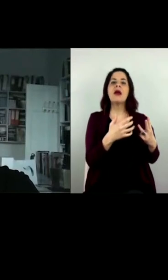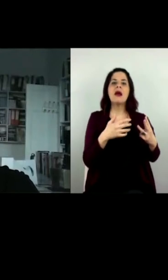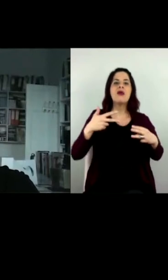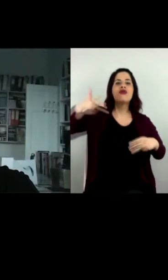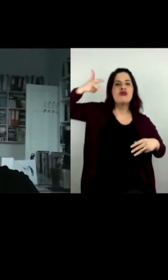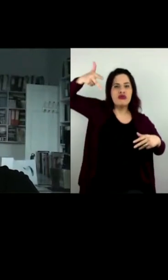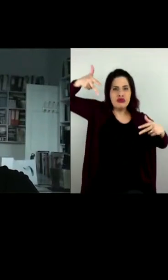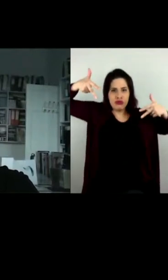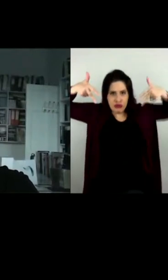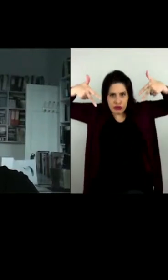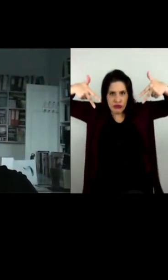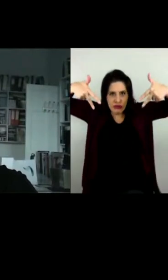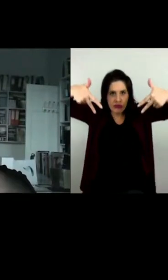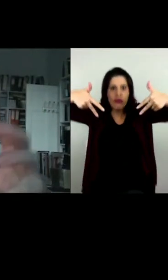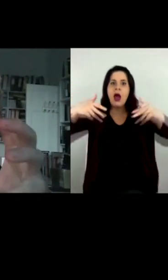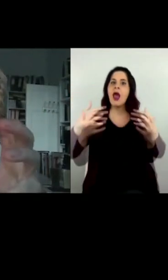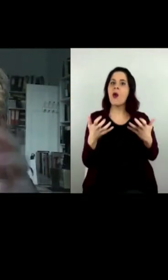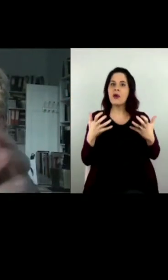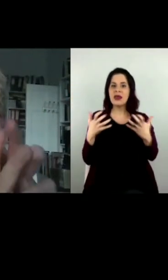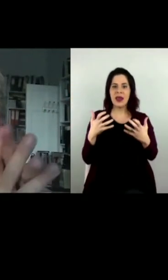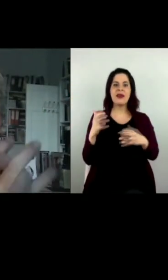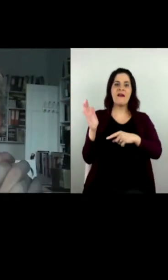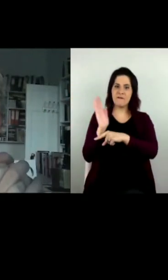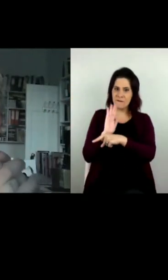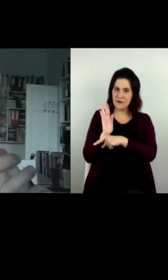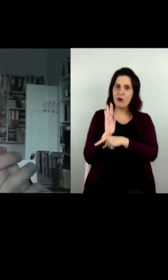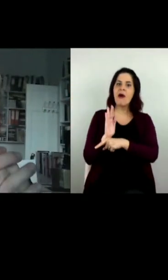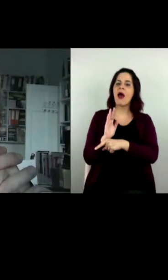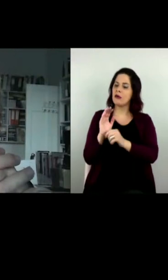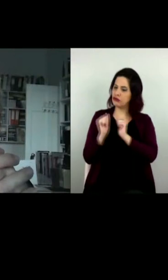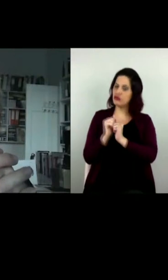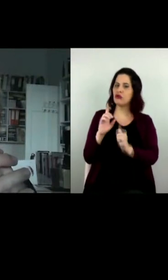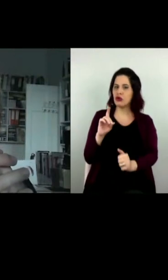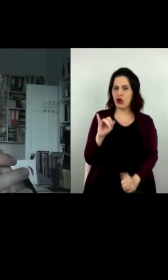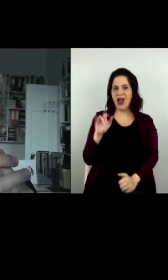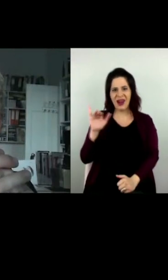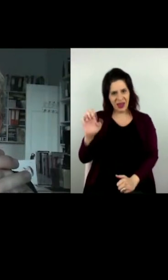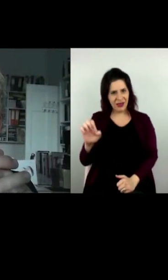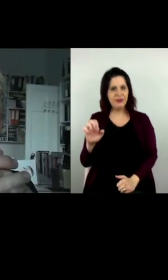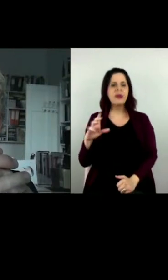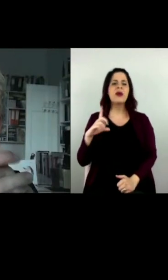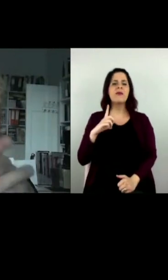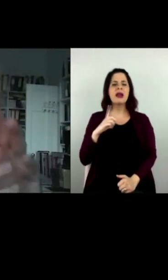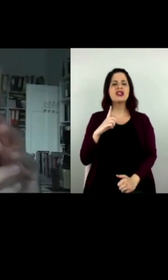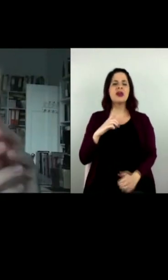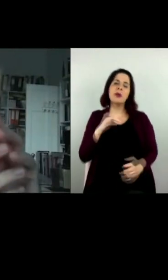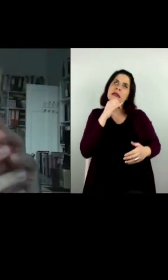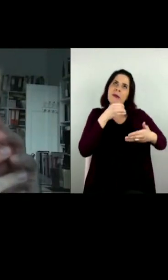Doyle. And in the gold wall sequence that you showed, for example,